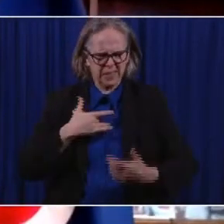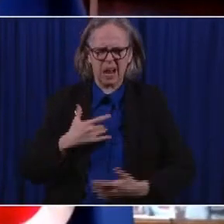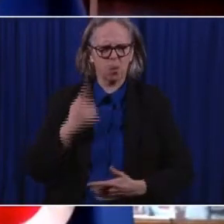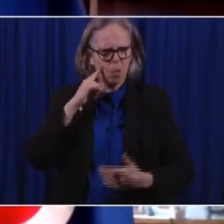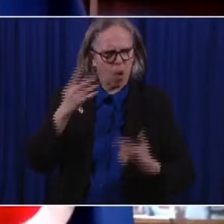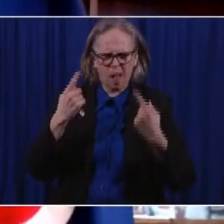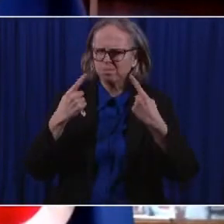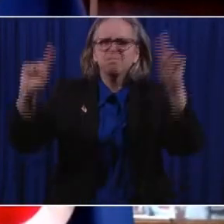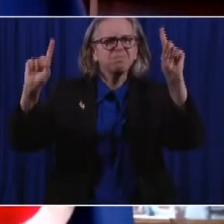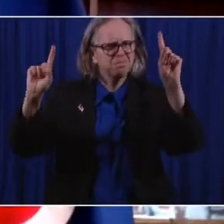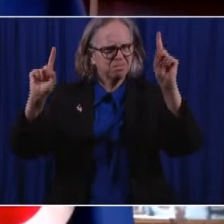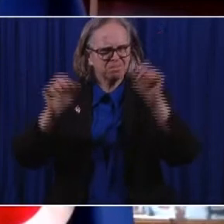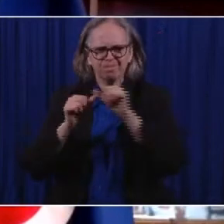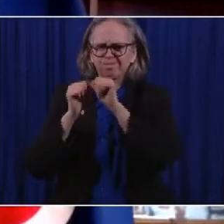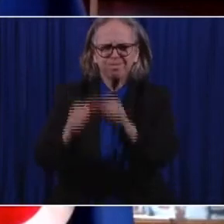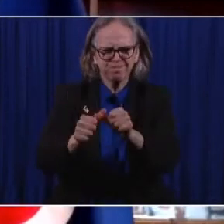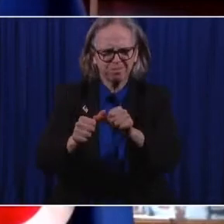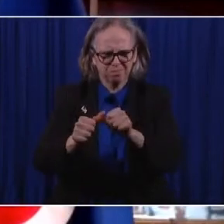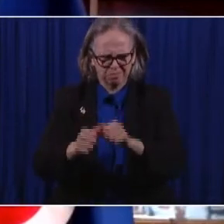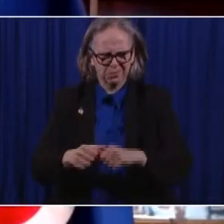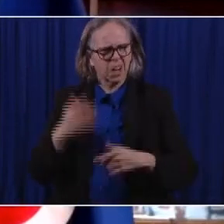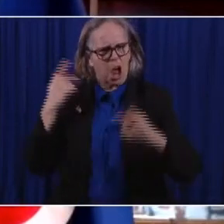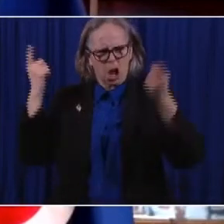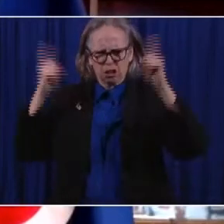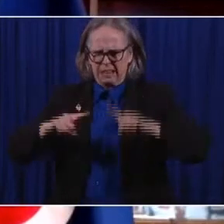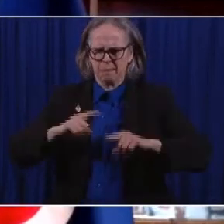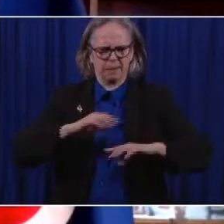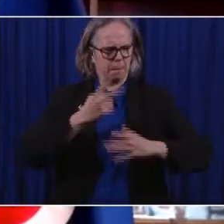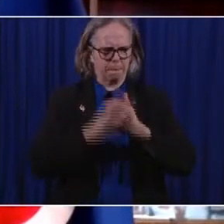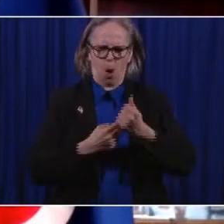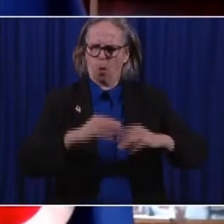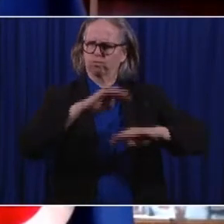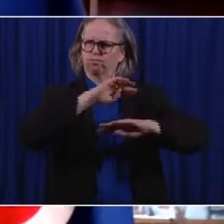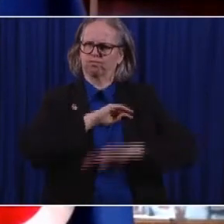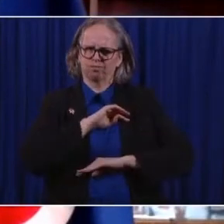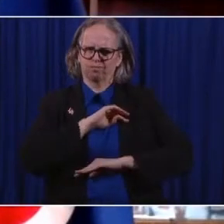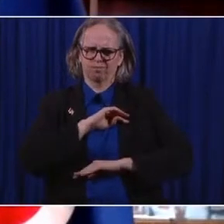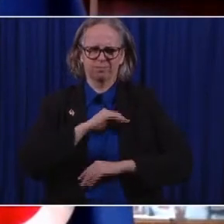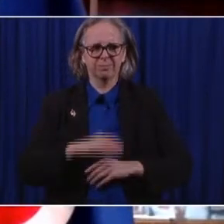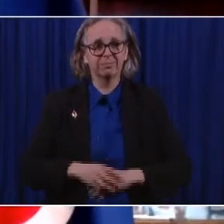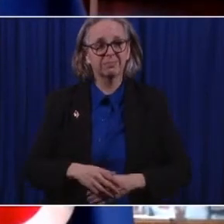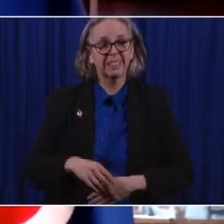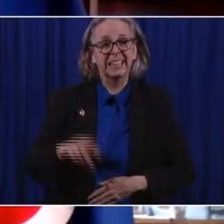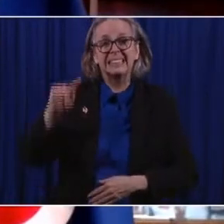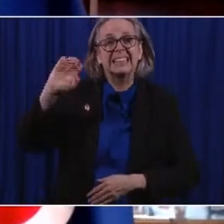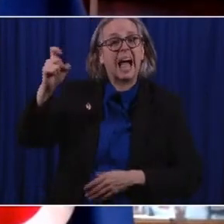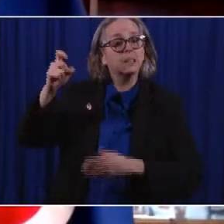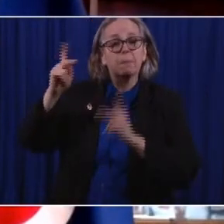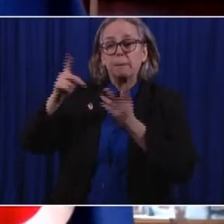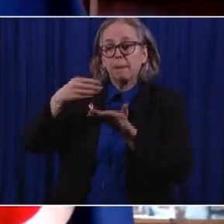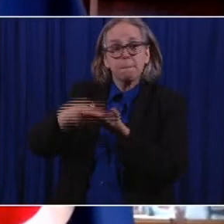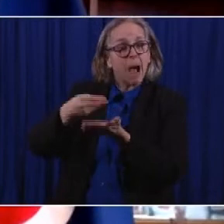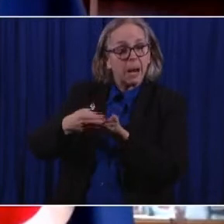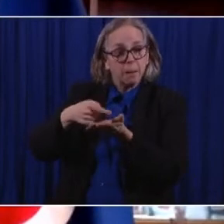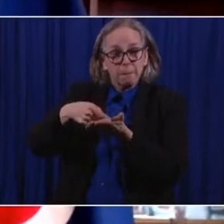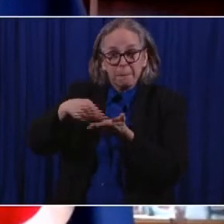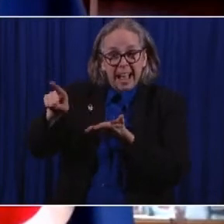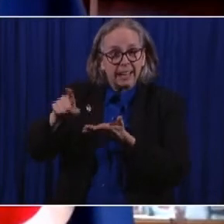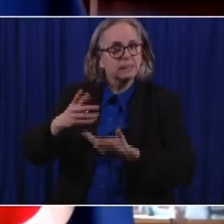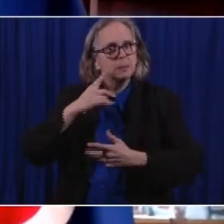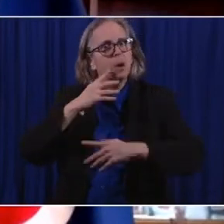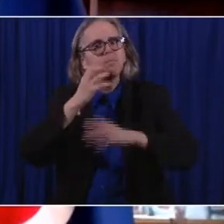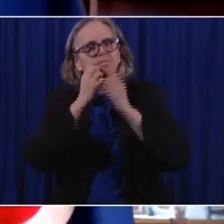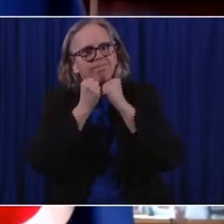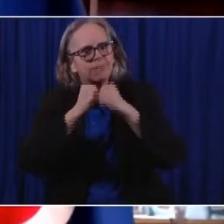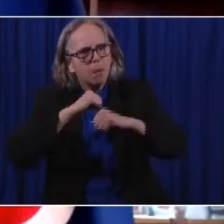that for the future, protects the taxpayer dollars, and invests in this new industry, the electric vehicle industry. I